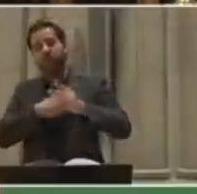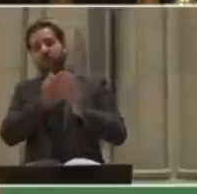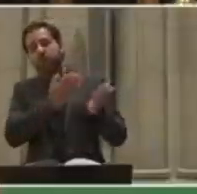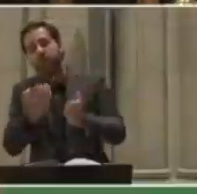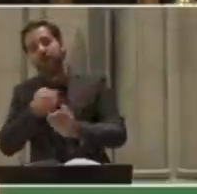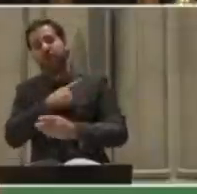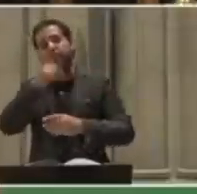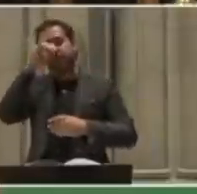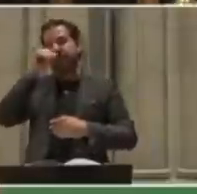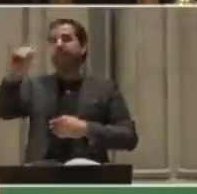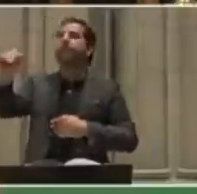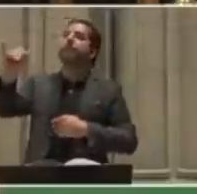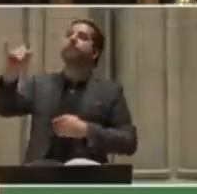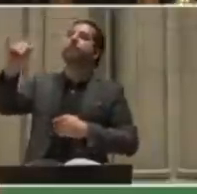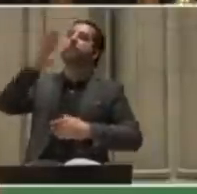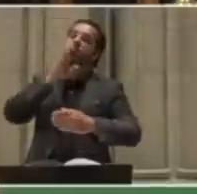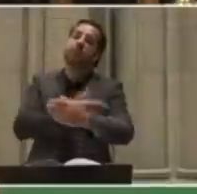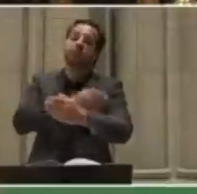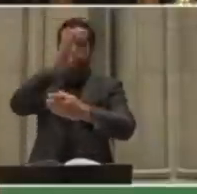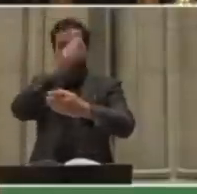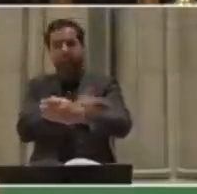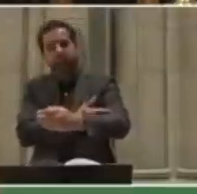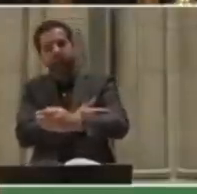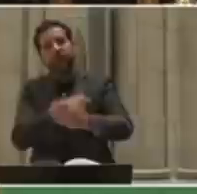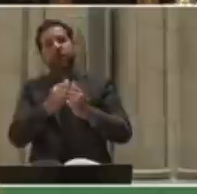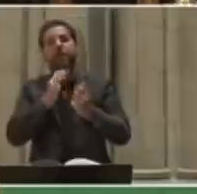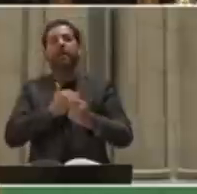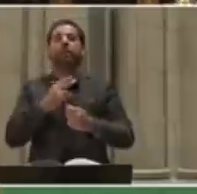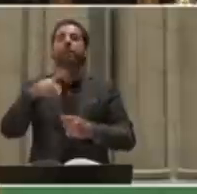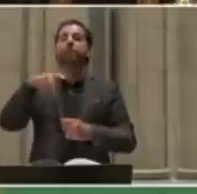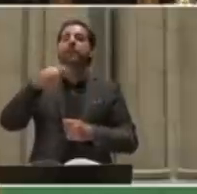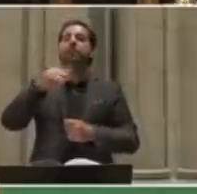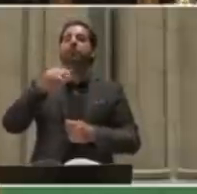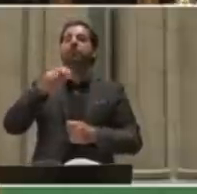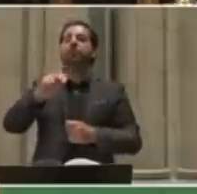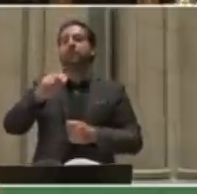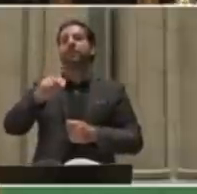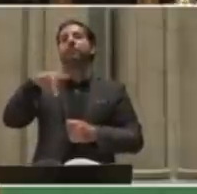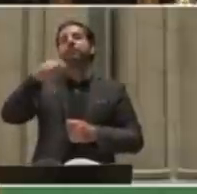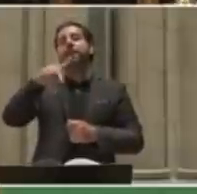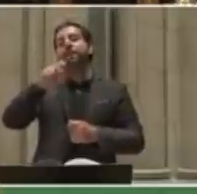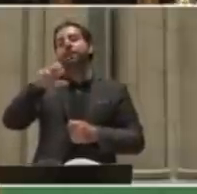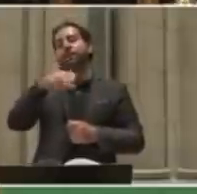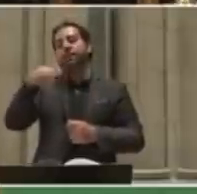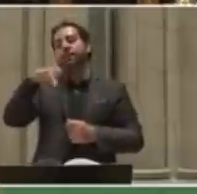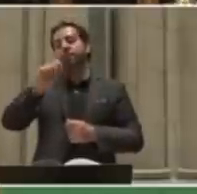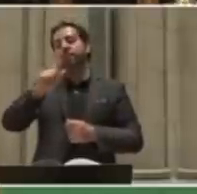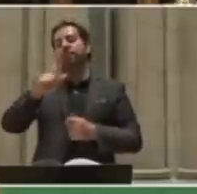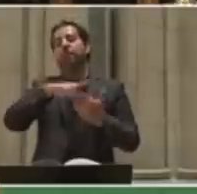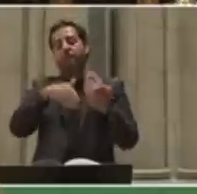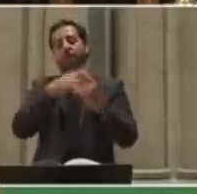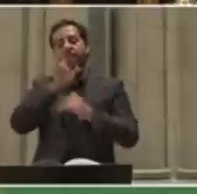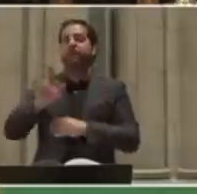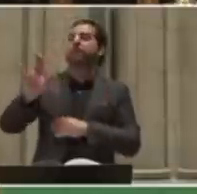the everlasting heritage of your daughters and sons, that with our patrons, the apostles Peter and Paul, and all your